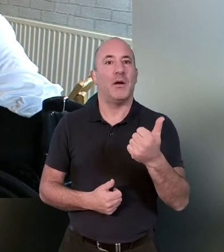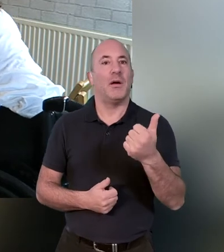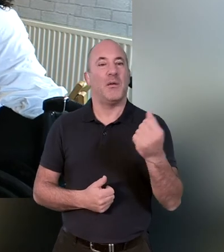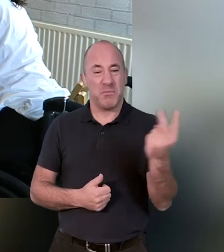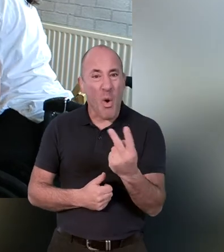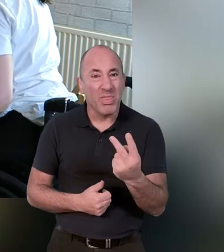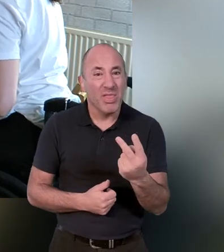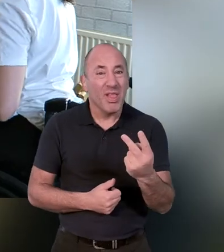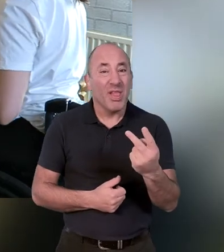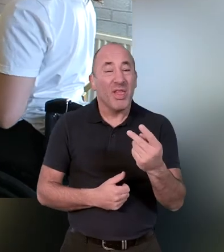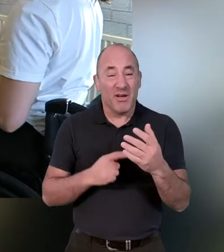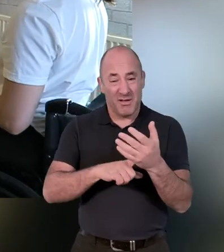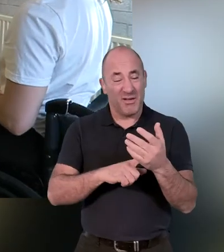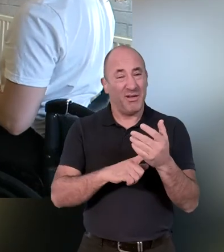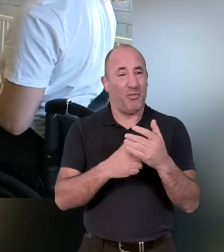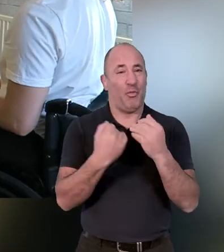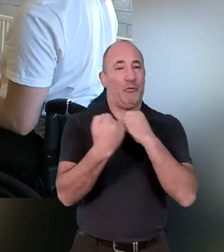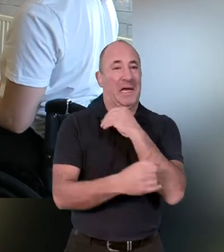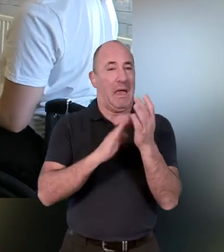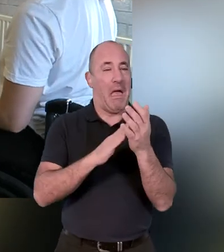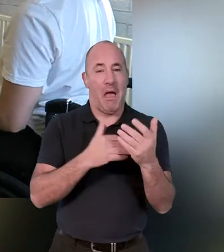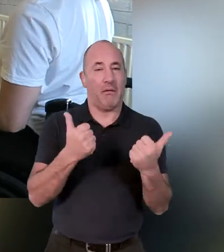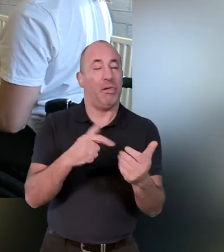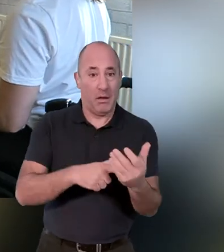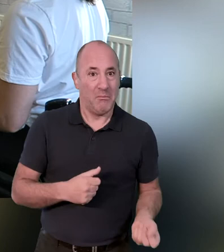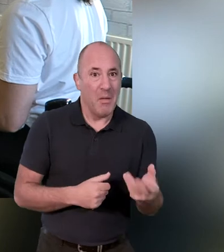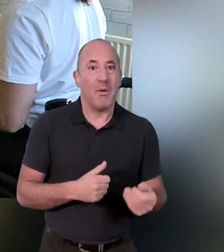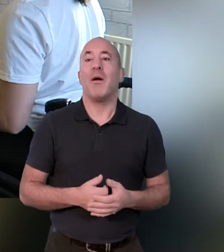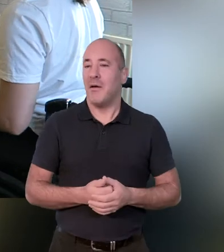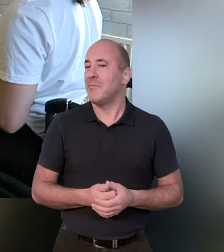Yep, got them both off with her non-dominant hand. Wounds.